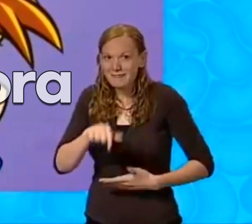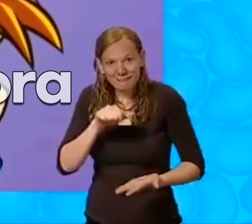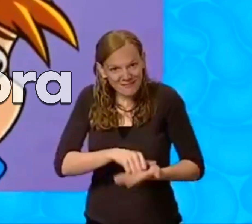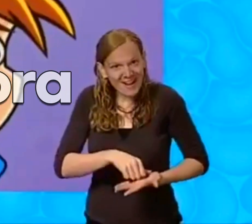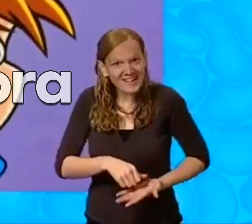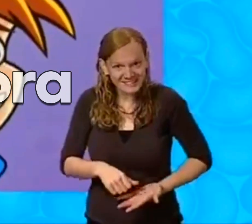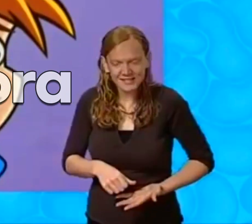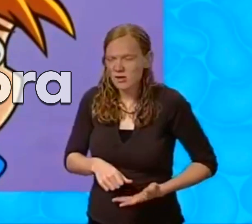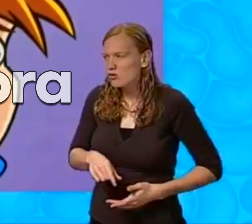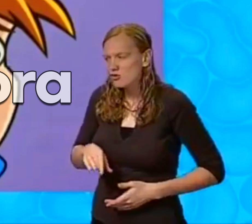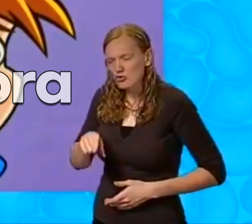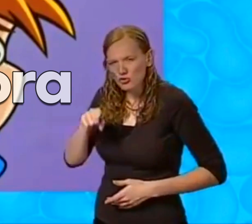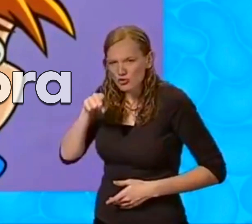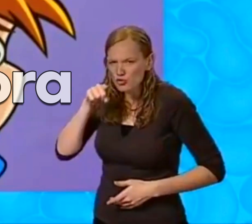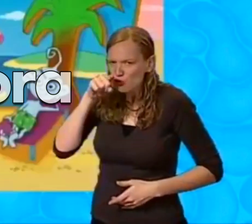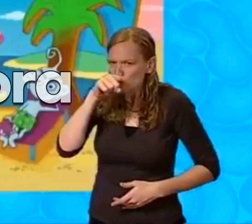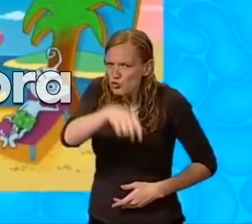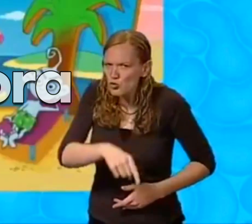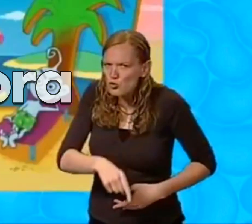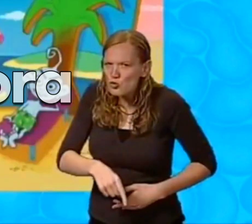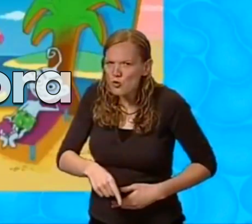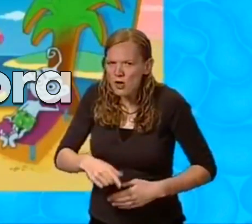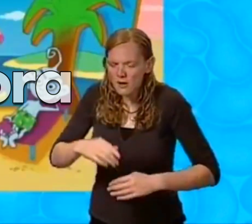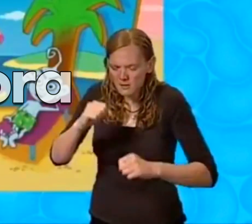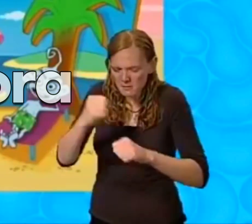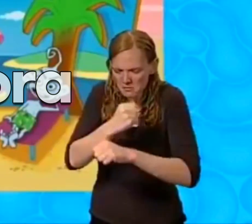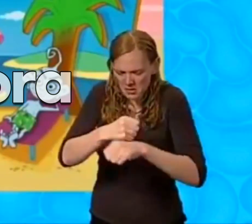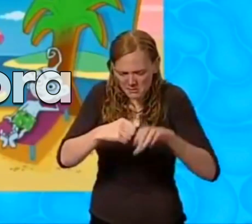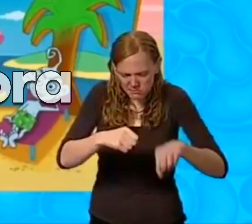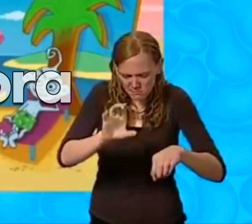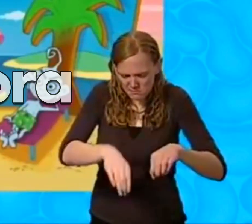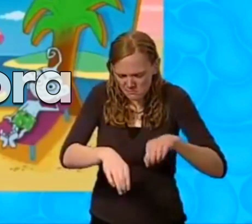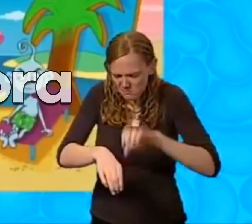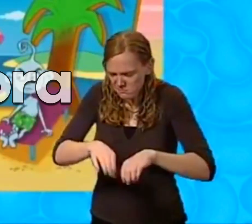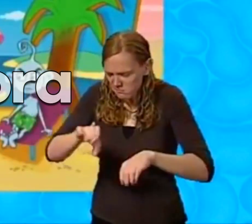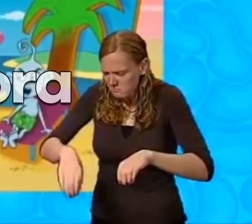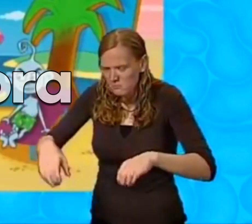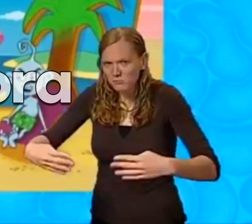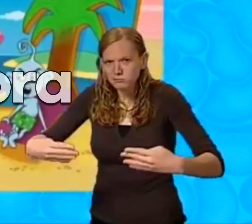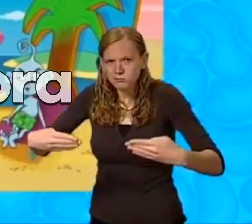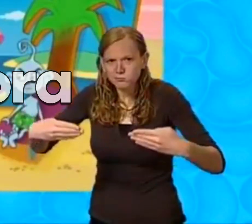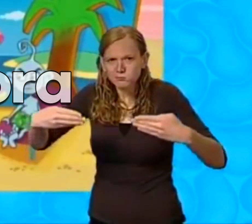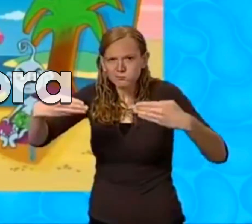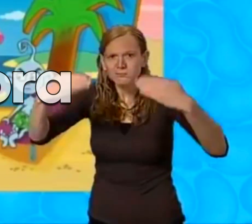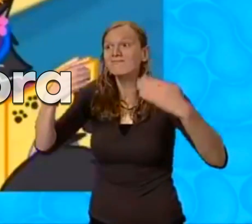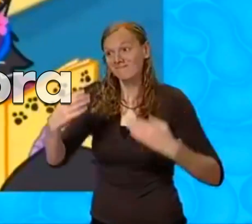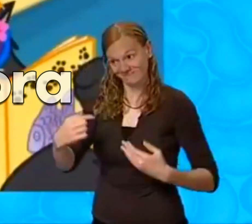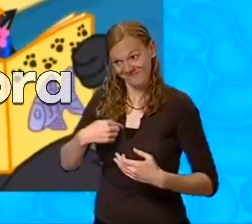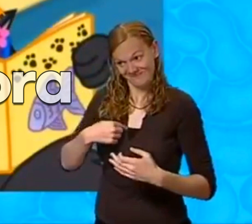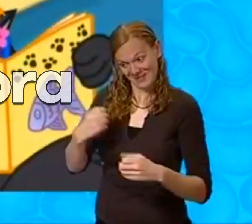So you built the wall? Brick by brick. On my own.